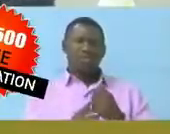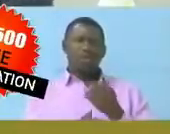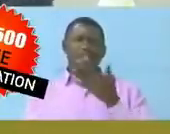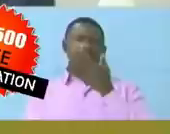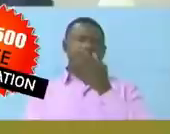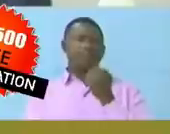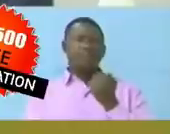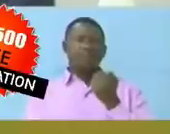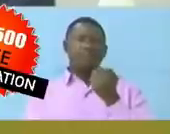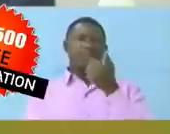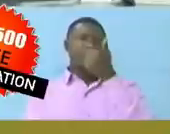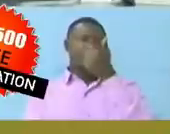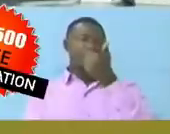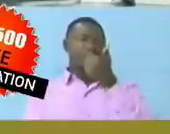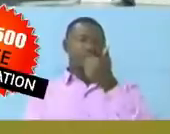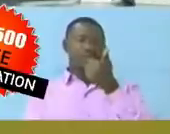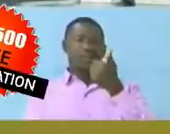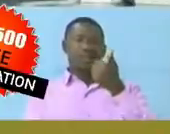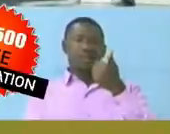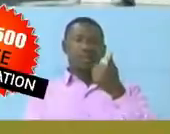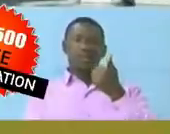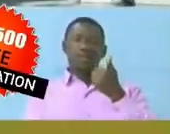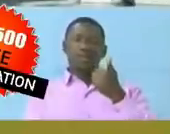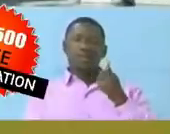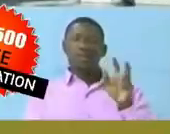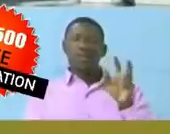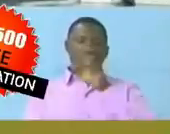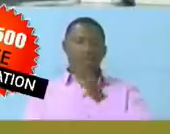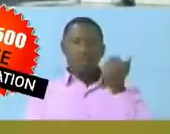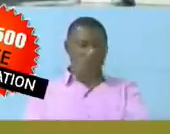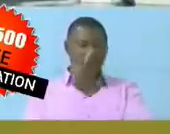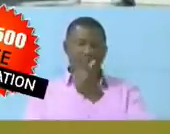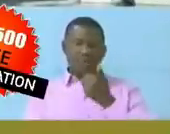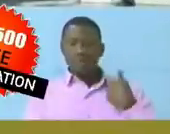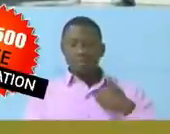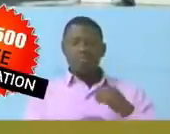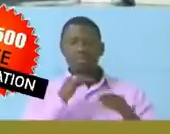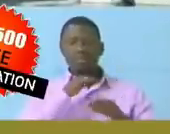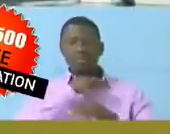migrants. Yes, that was also in the public